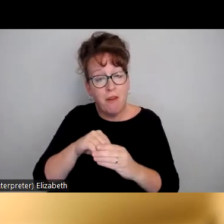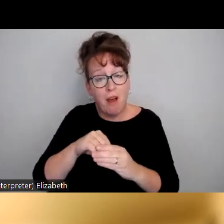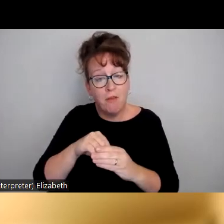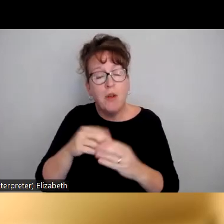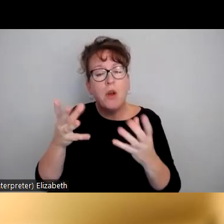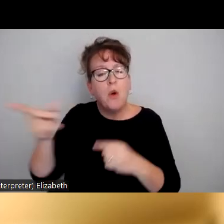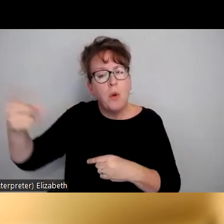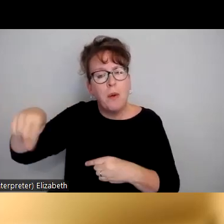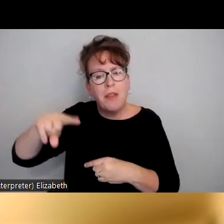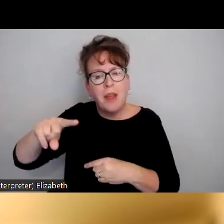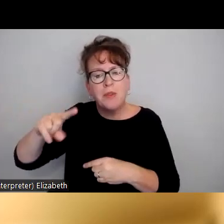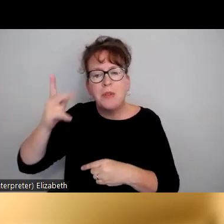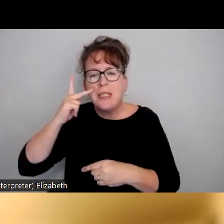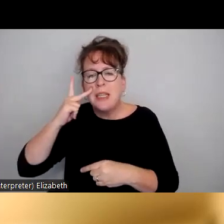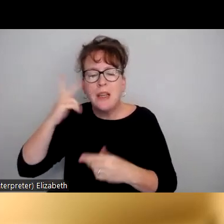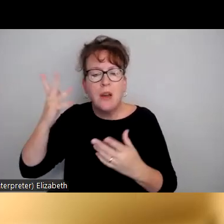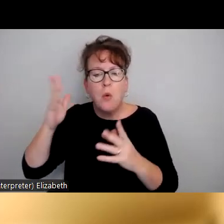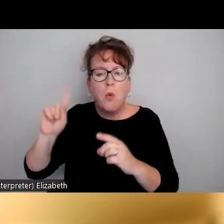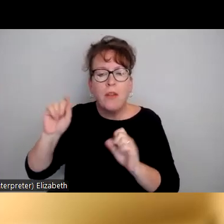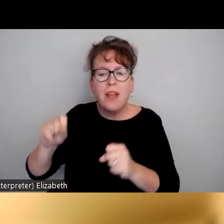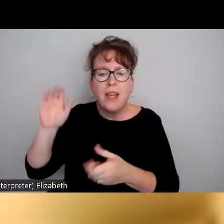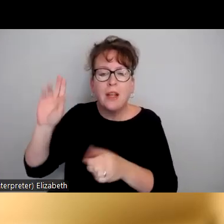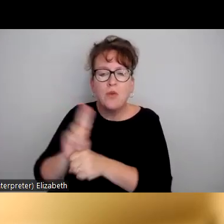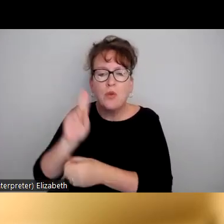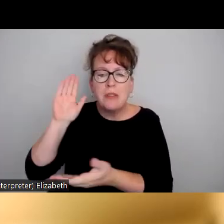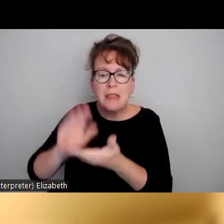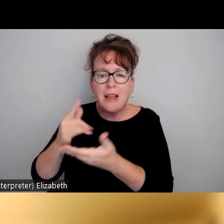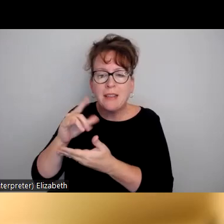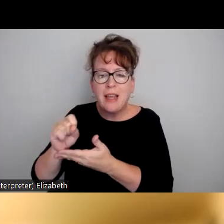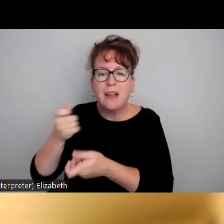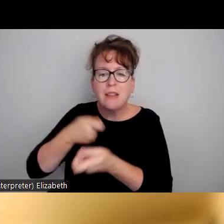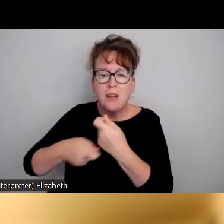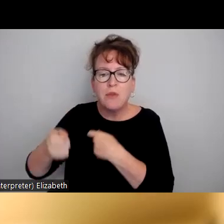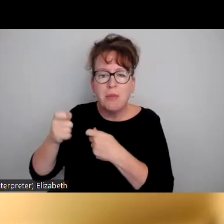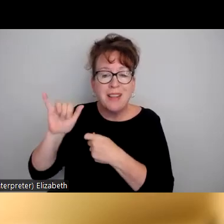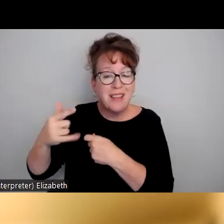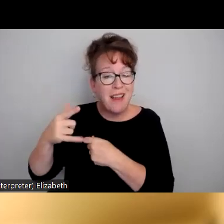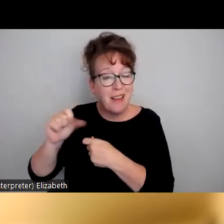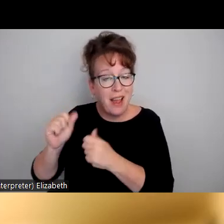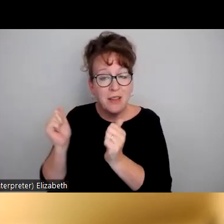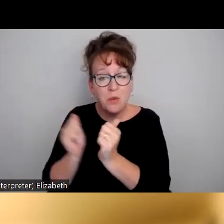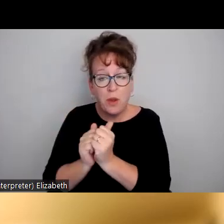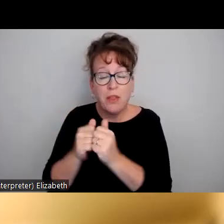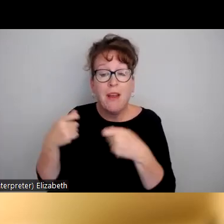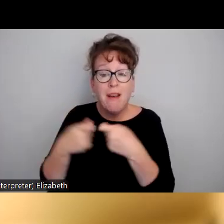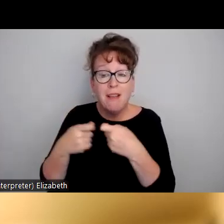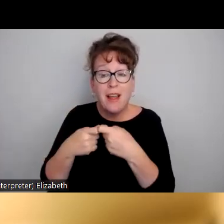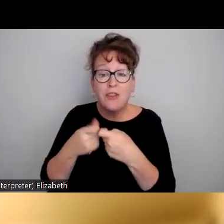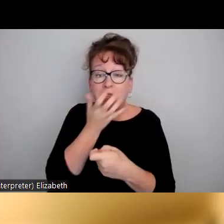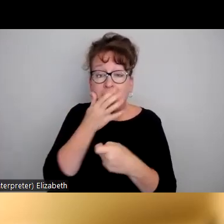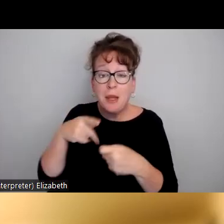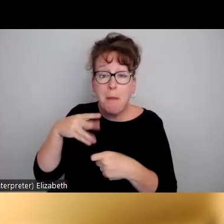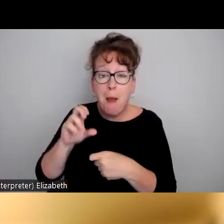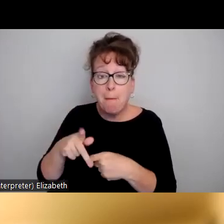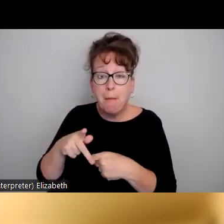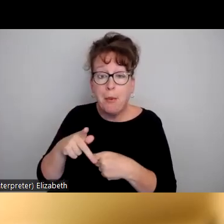decommission part of a gas service territory and replace those gas furnaces with electric heat pumps? And we also